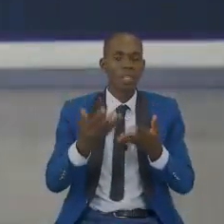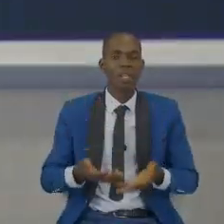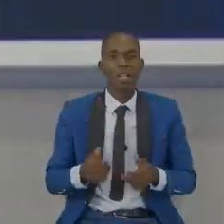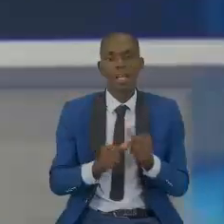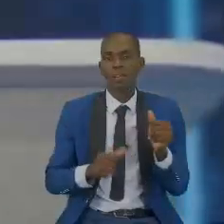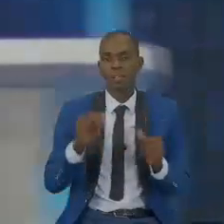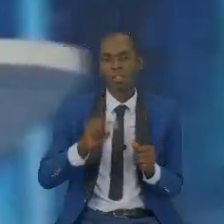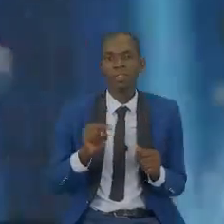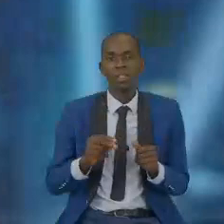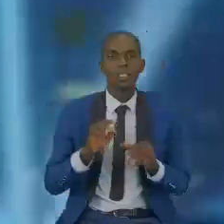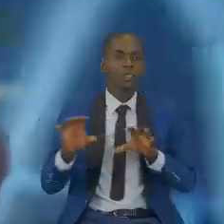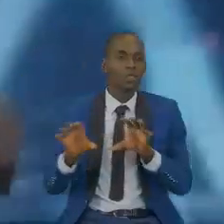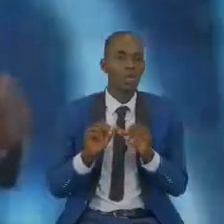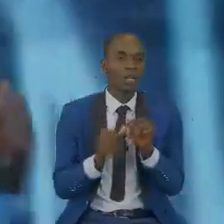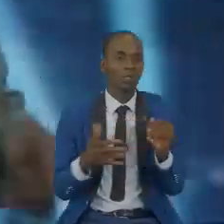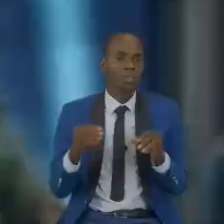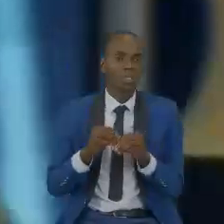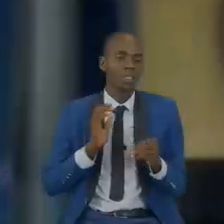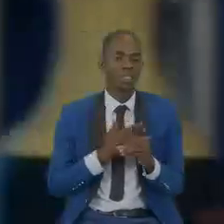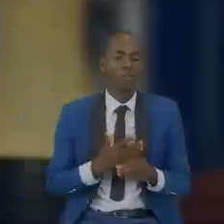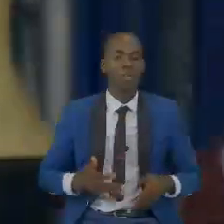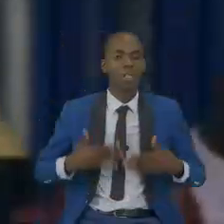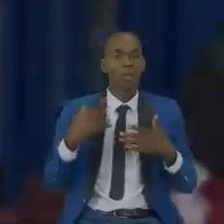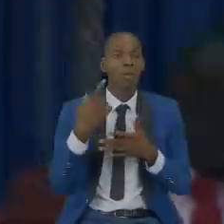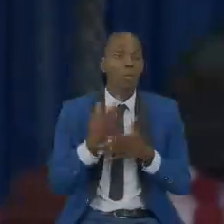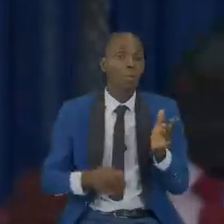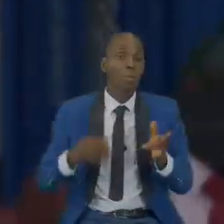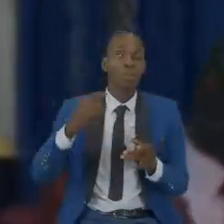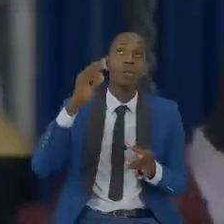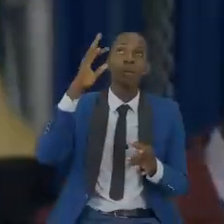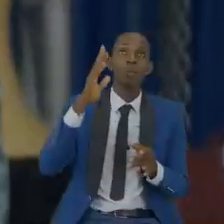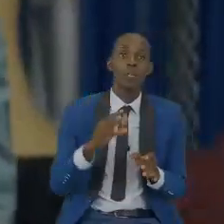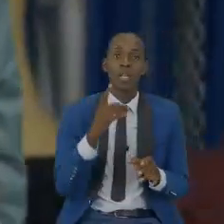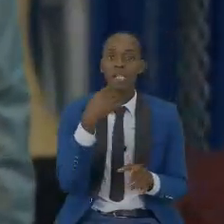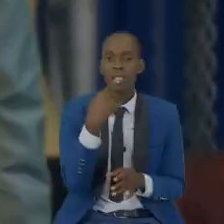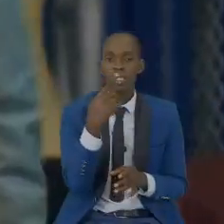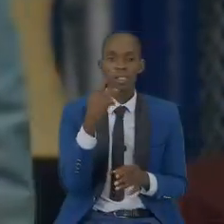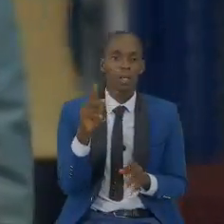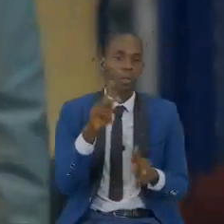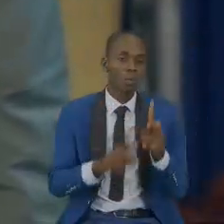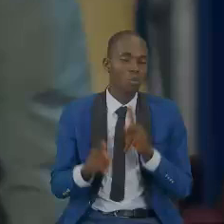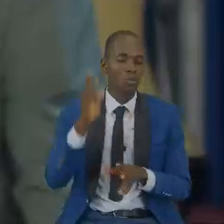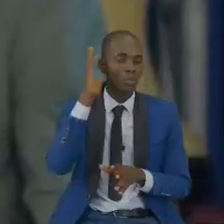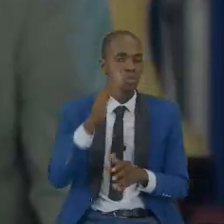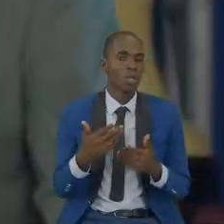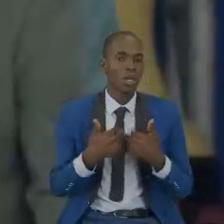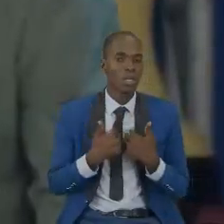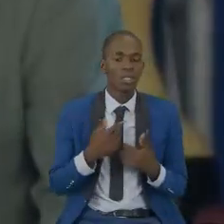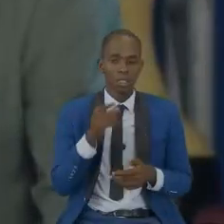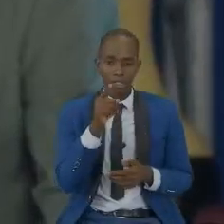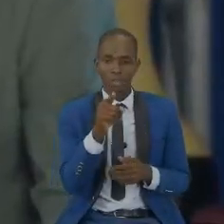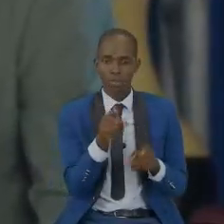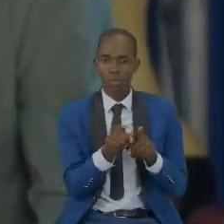does everything in our lives? What the preacher says the people should have, he himself the preacher,